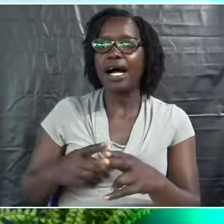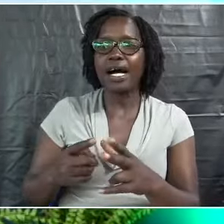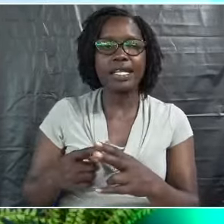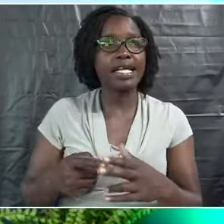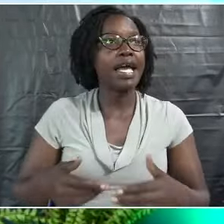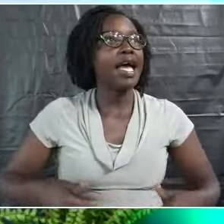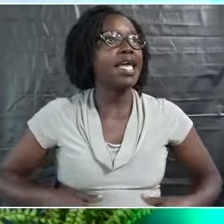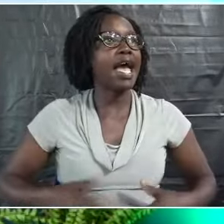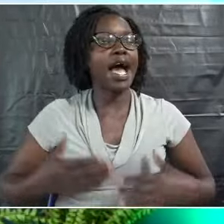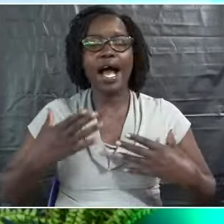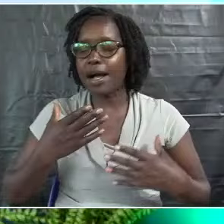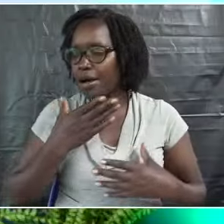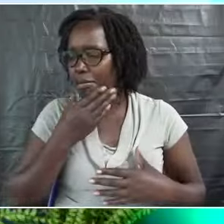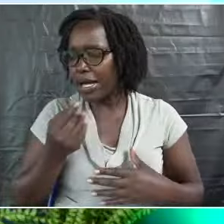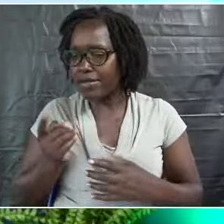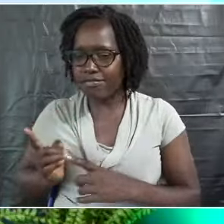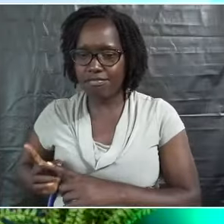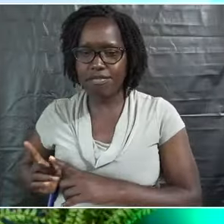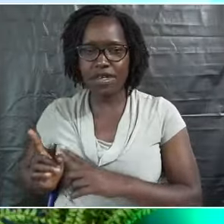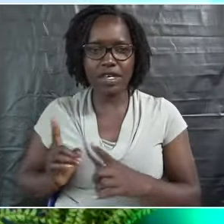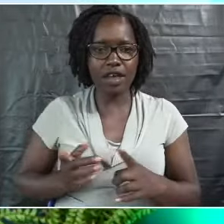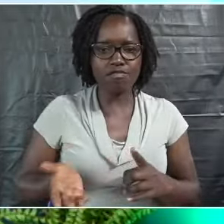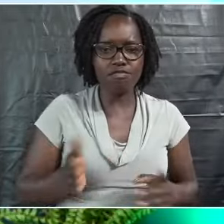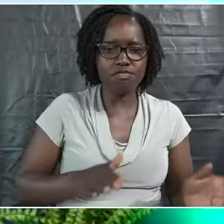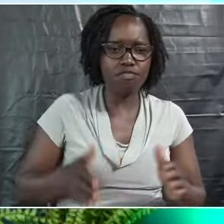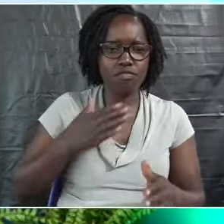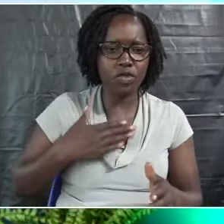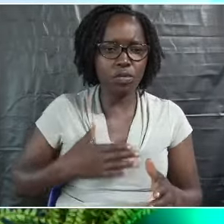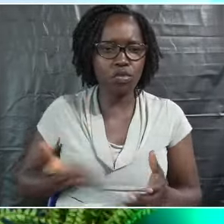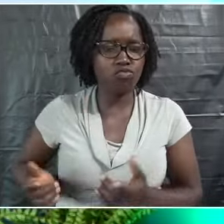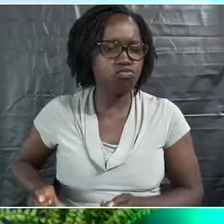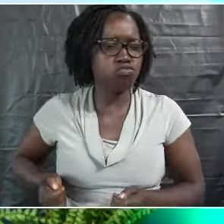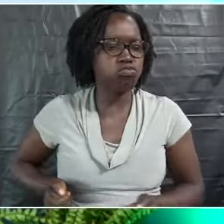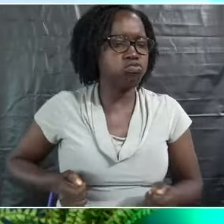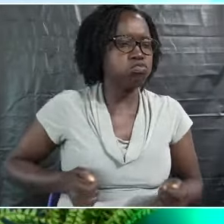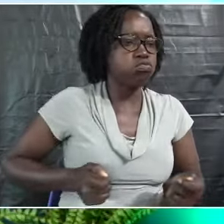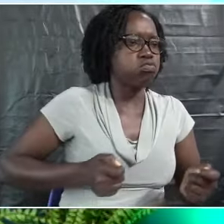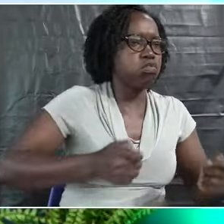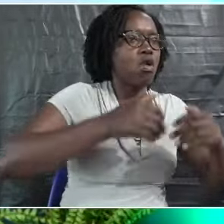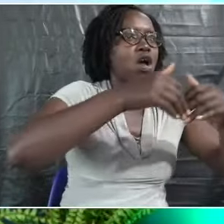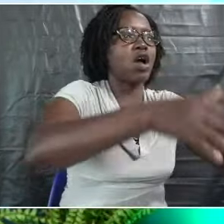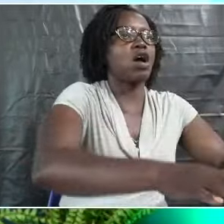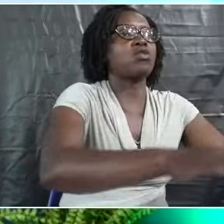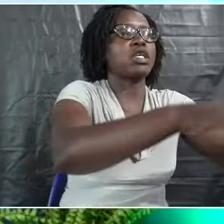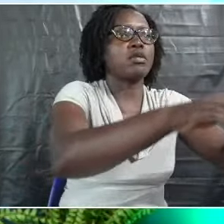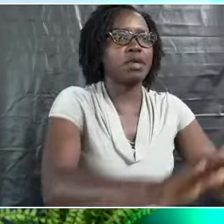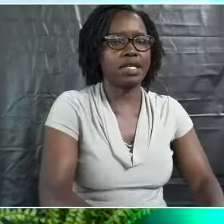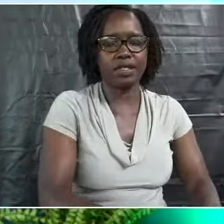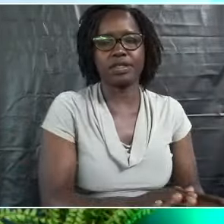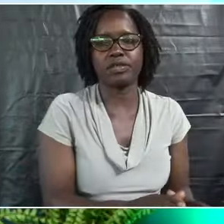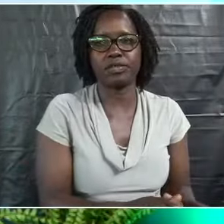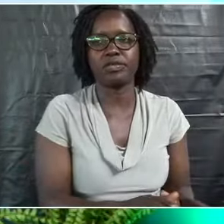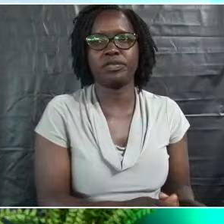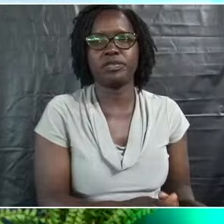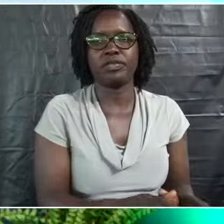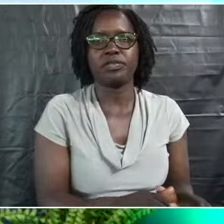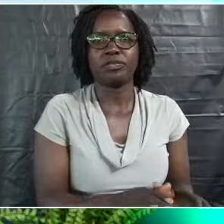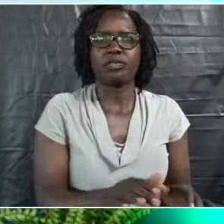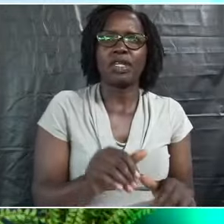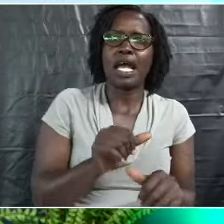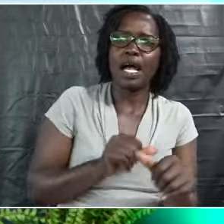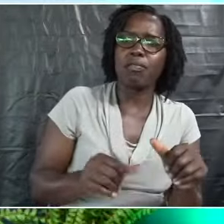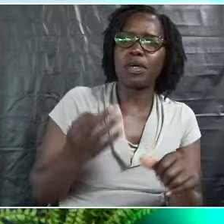men came forward, wrapped up his body, and carried him out and buried him. About